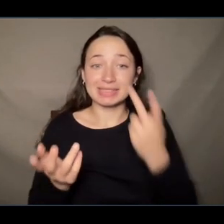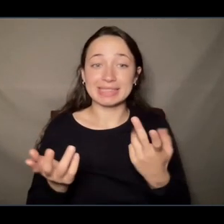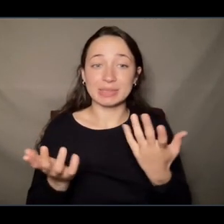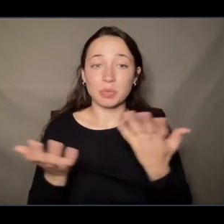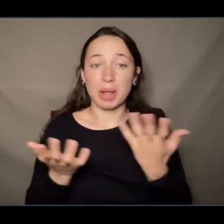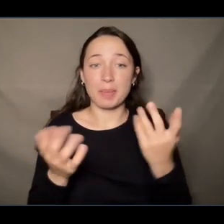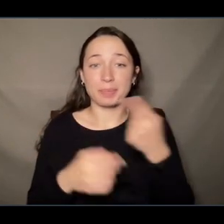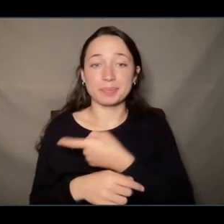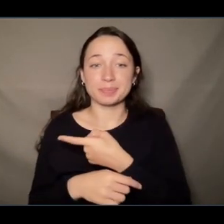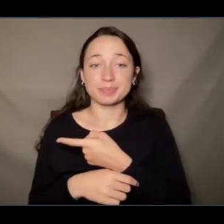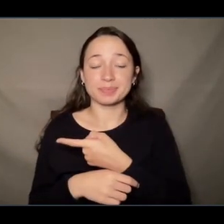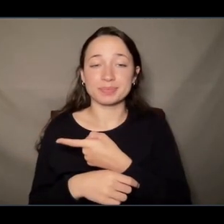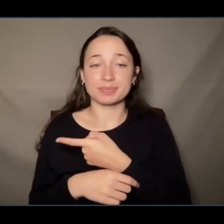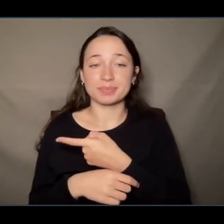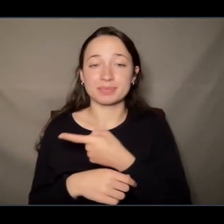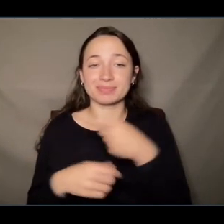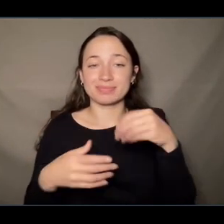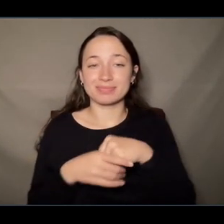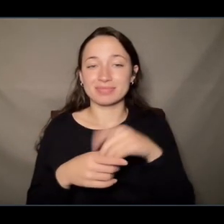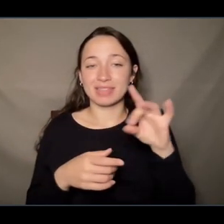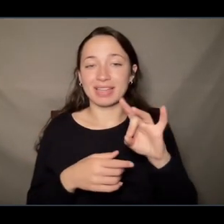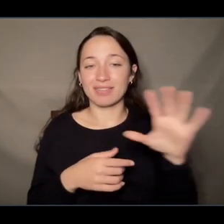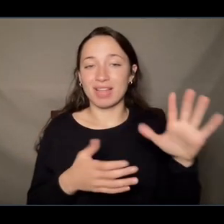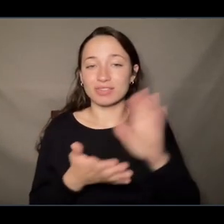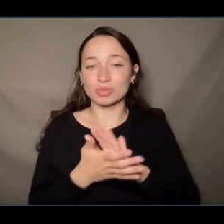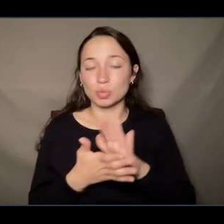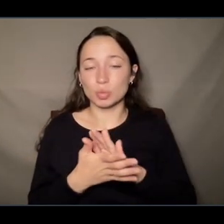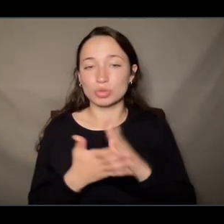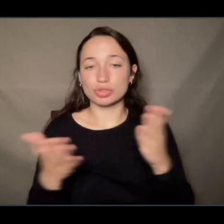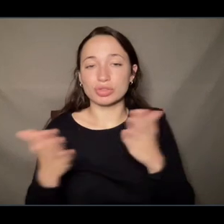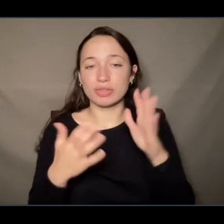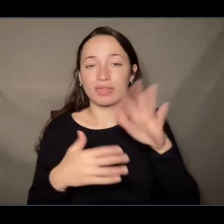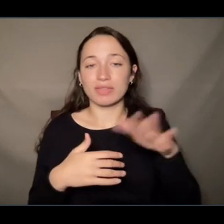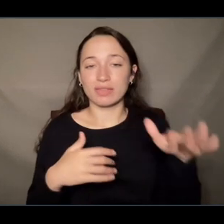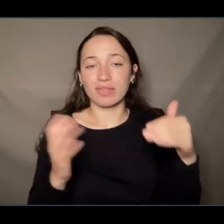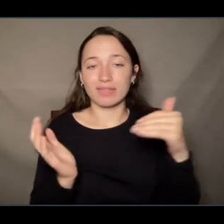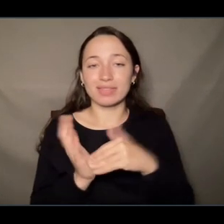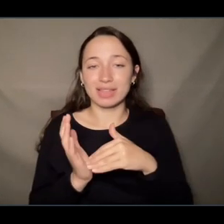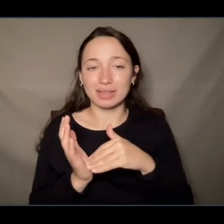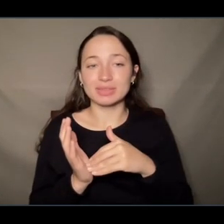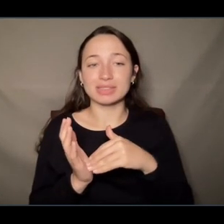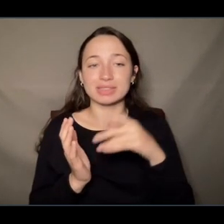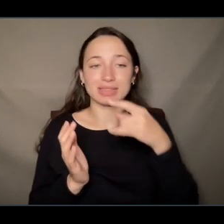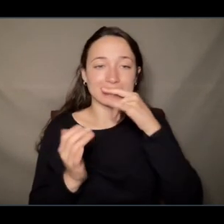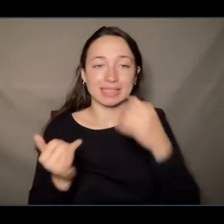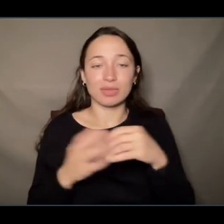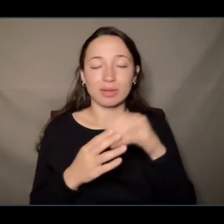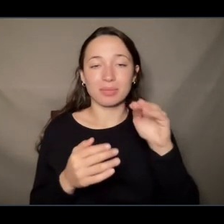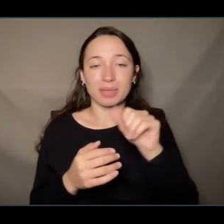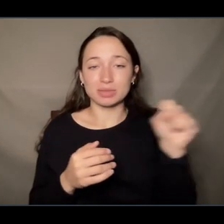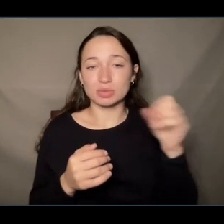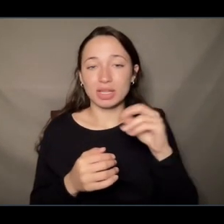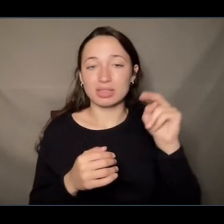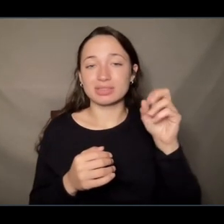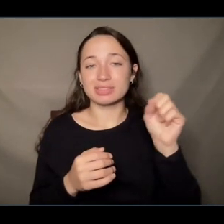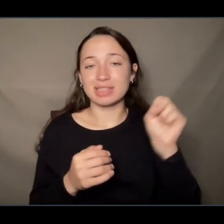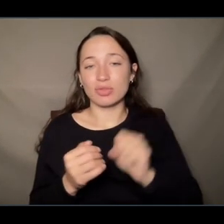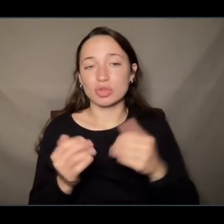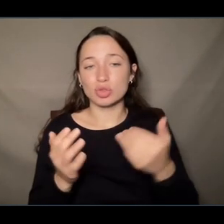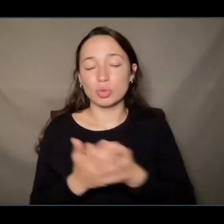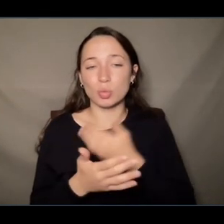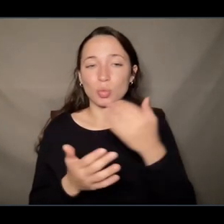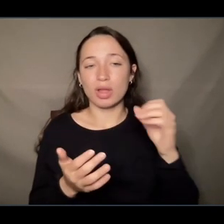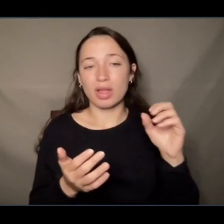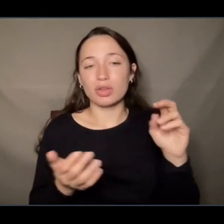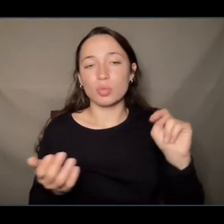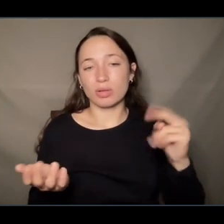this slide, is that we are in 85 schools serving 55,000 kids now in Massachusetts